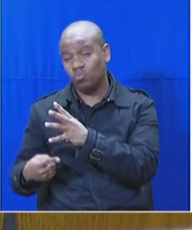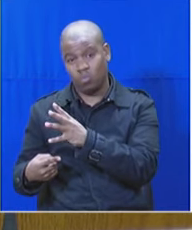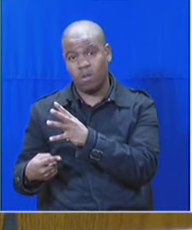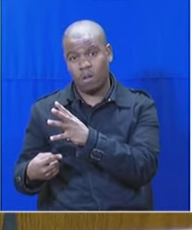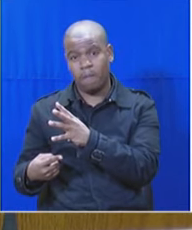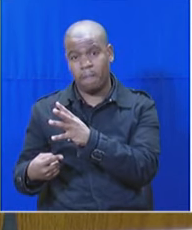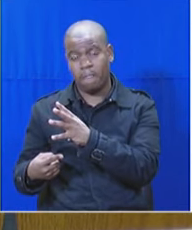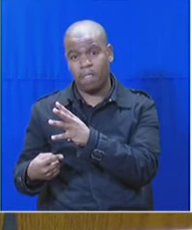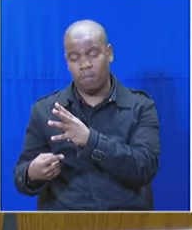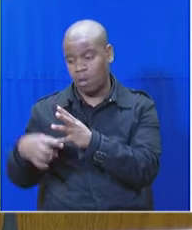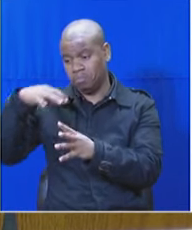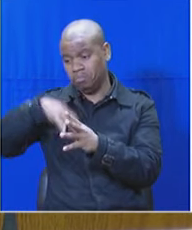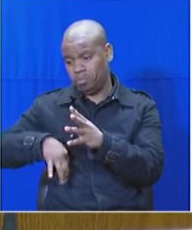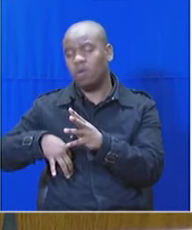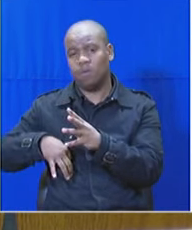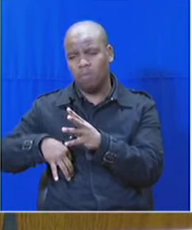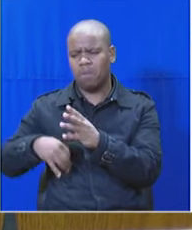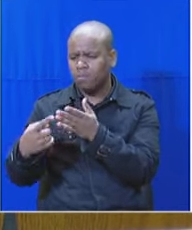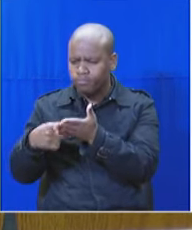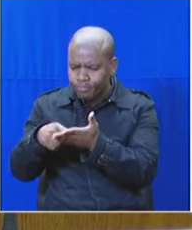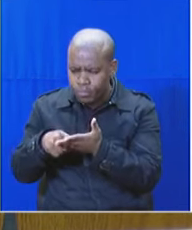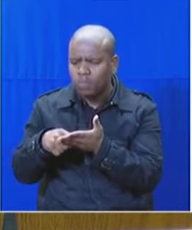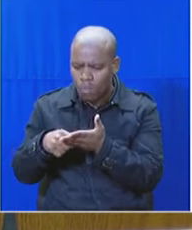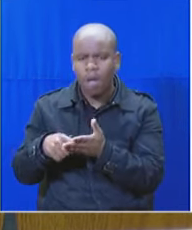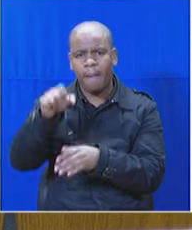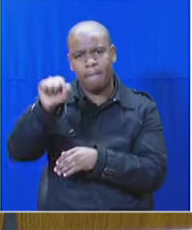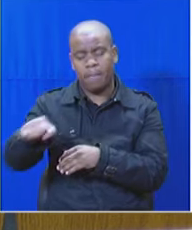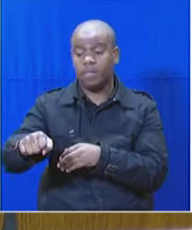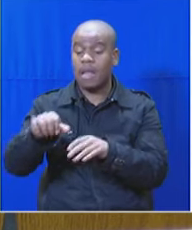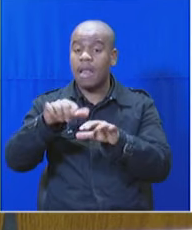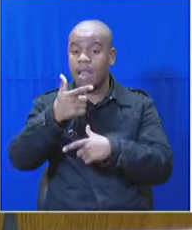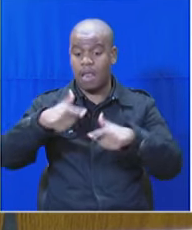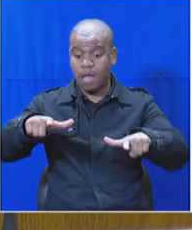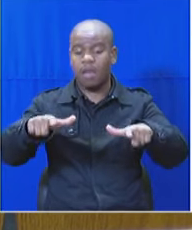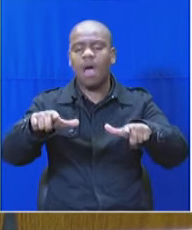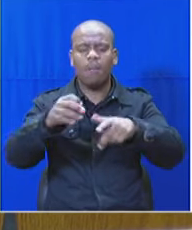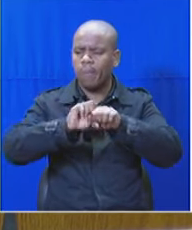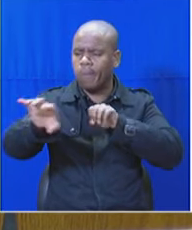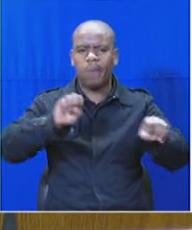of turnover to determine the nature and extent of redistribution and equity,